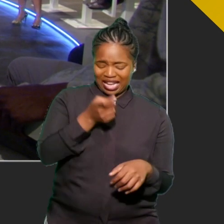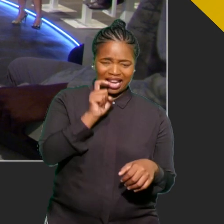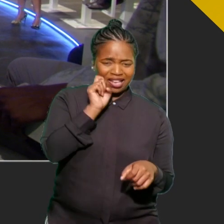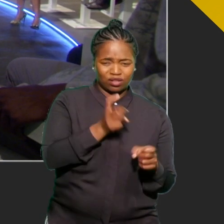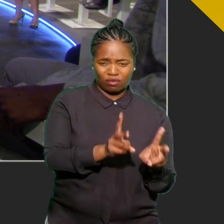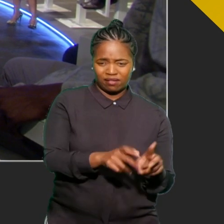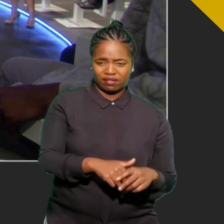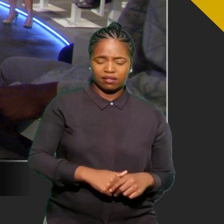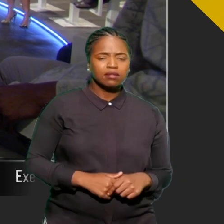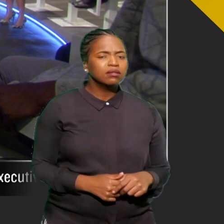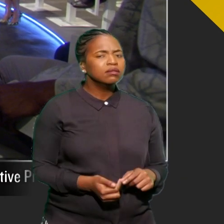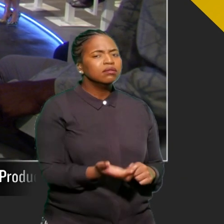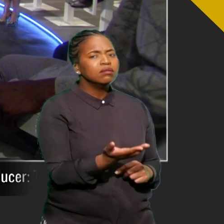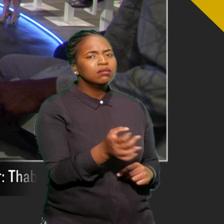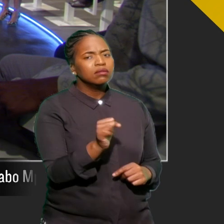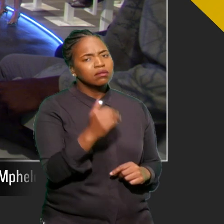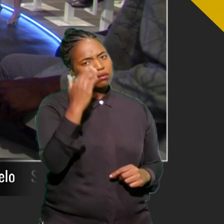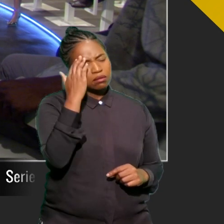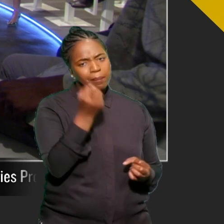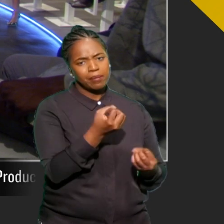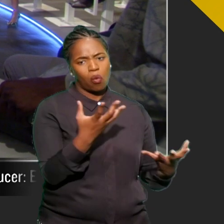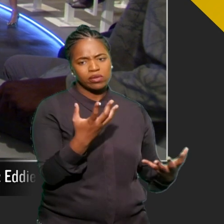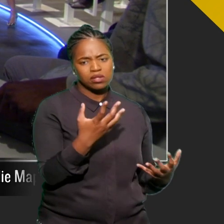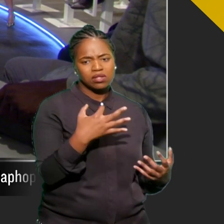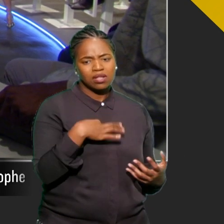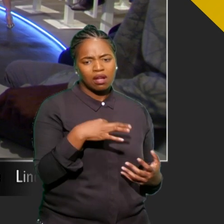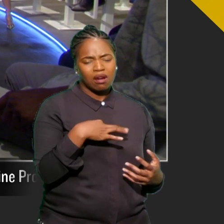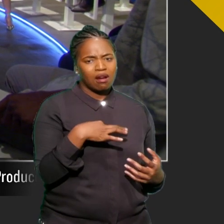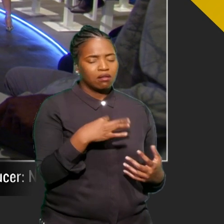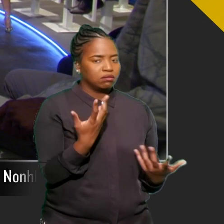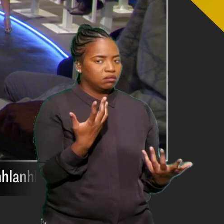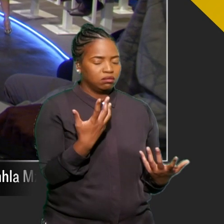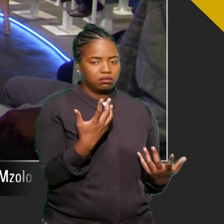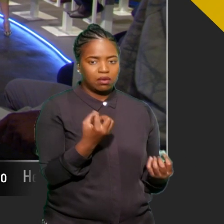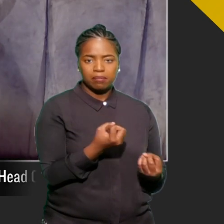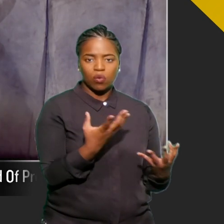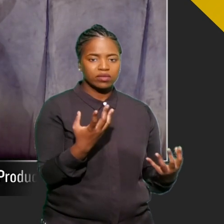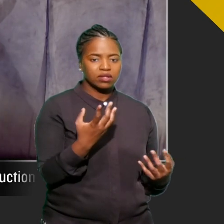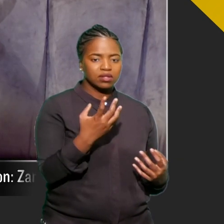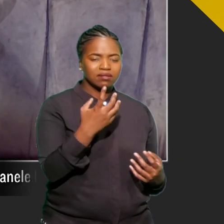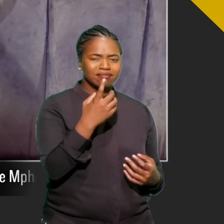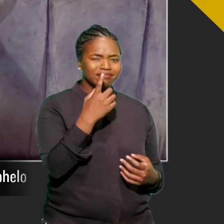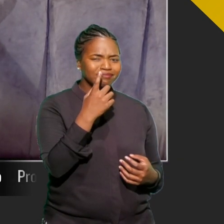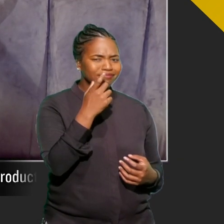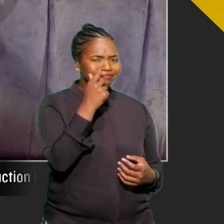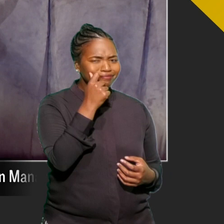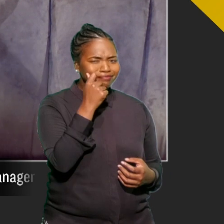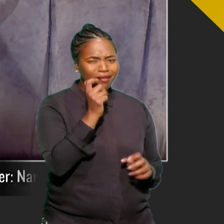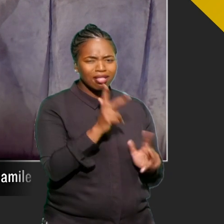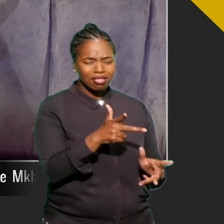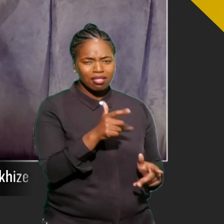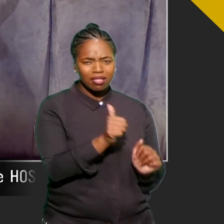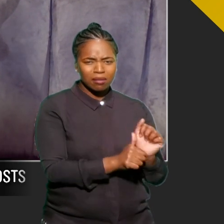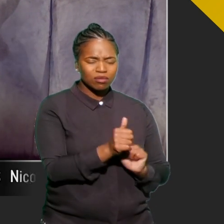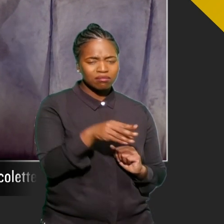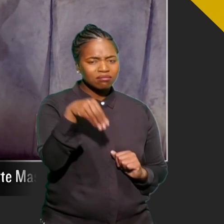12-year-old? As far as Baf, Baf, we have to go to the best part of the especially Abafana Bangani, and I will put a